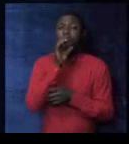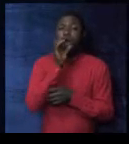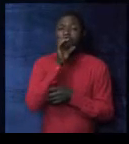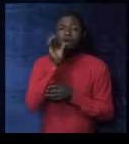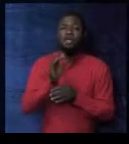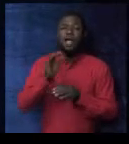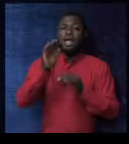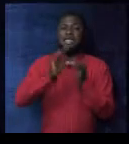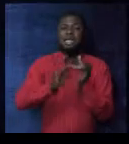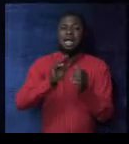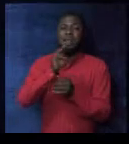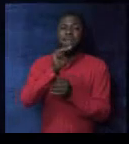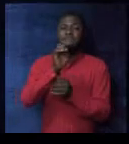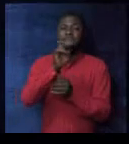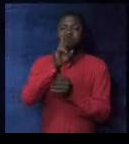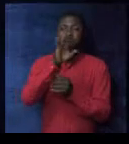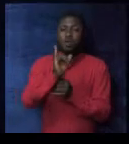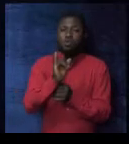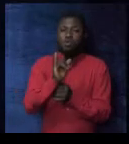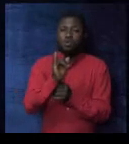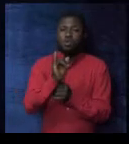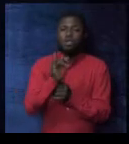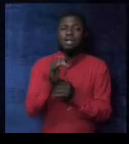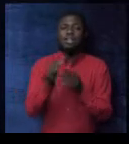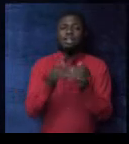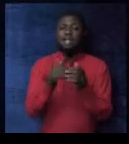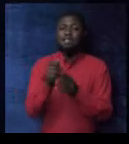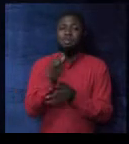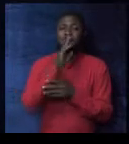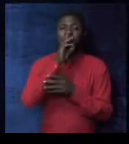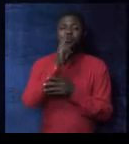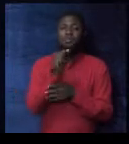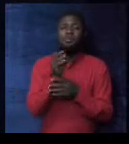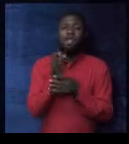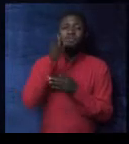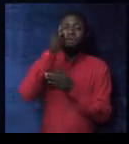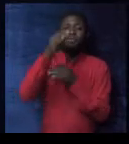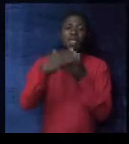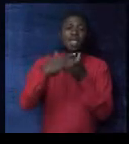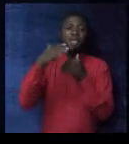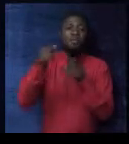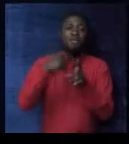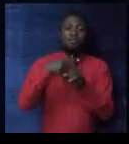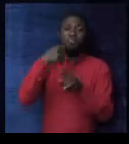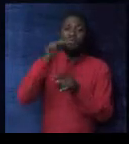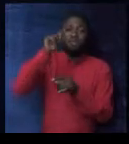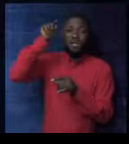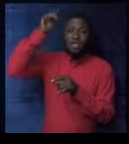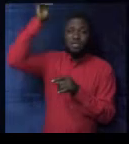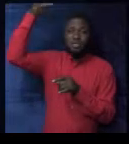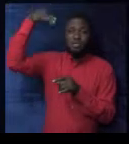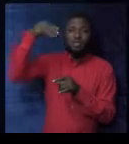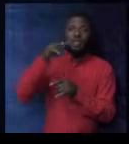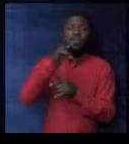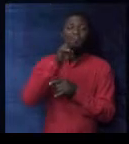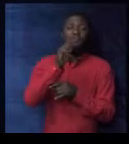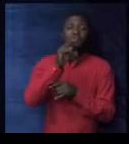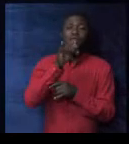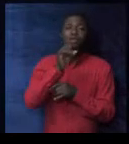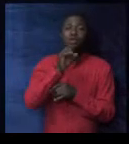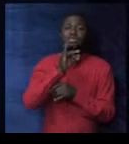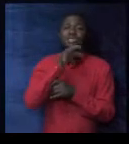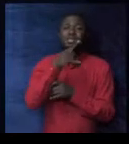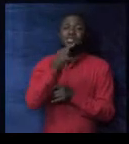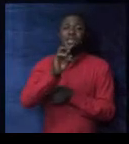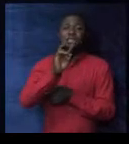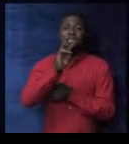Mercury. Venus is hotter than Mercury despite being further away from the Sun.